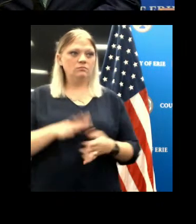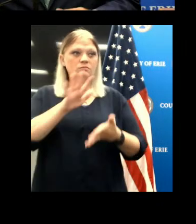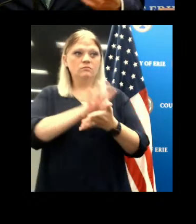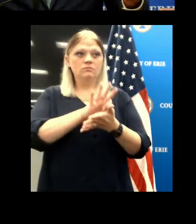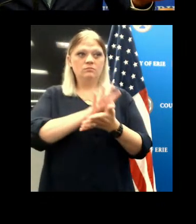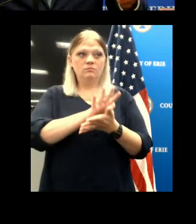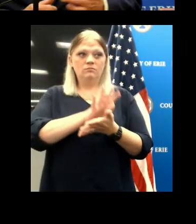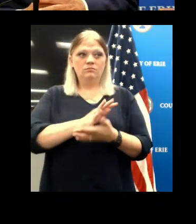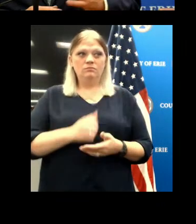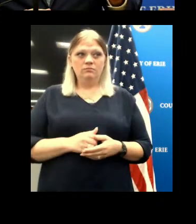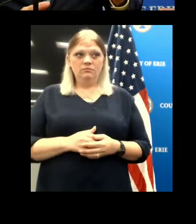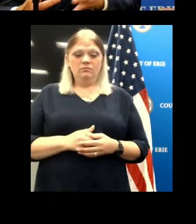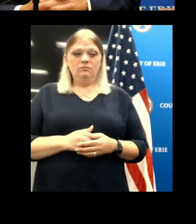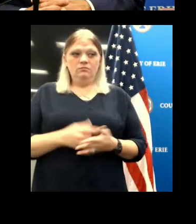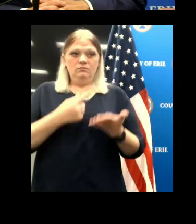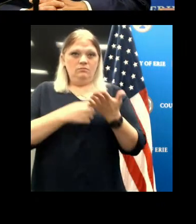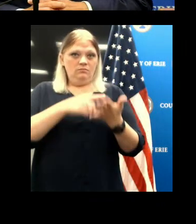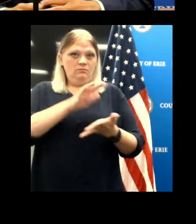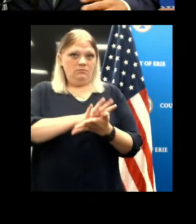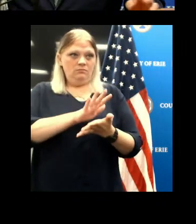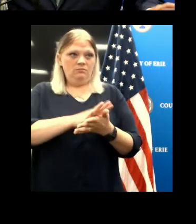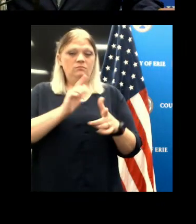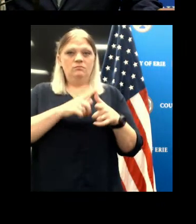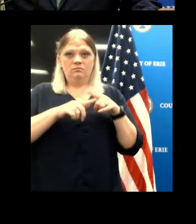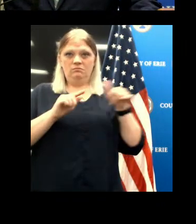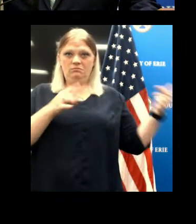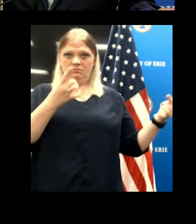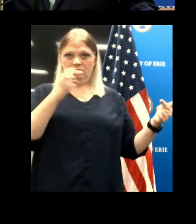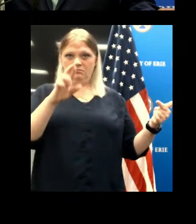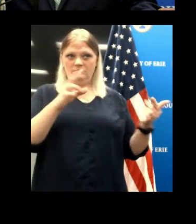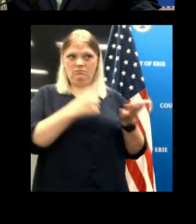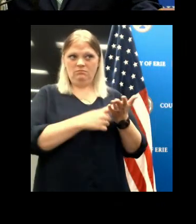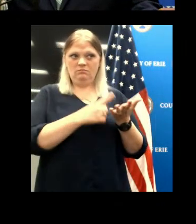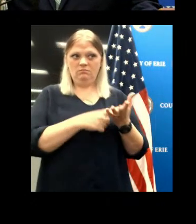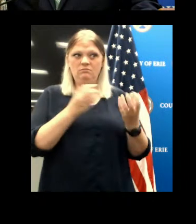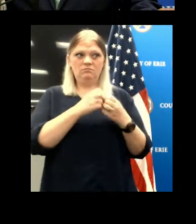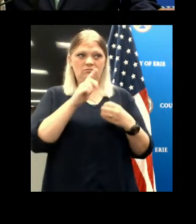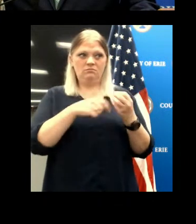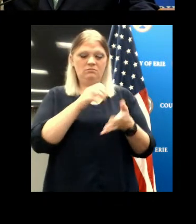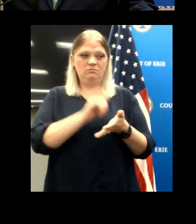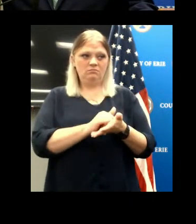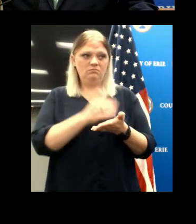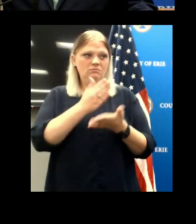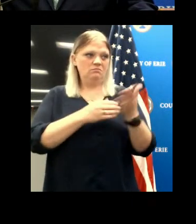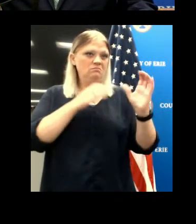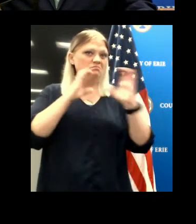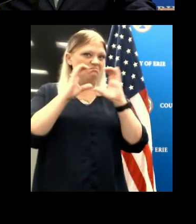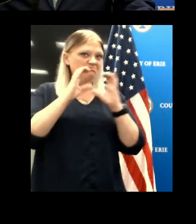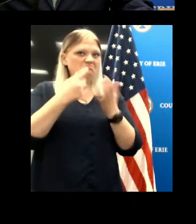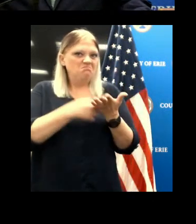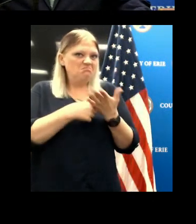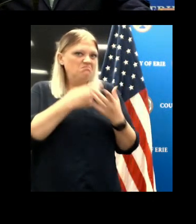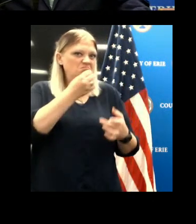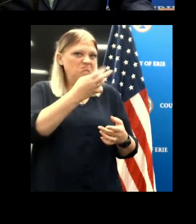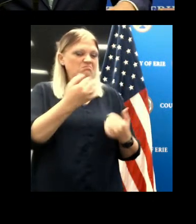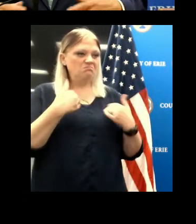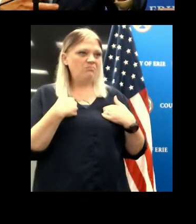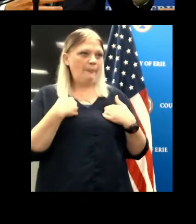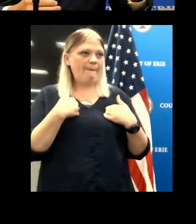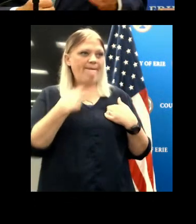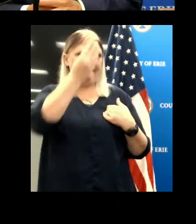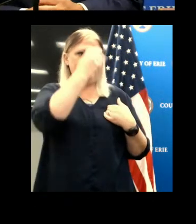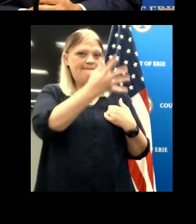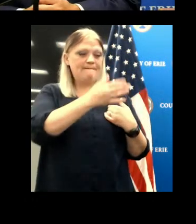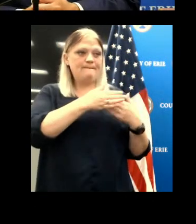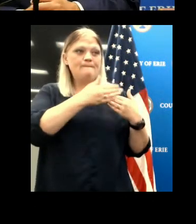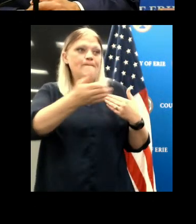Schools, talk about schools and then turn it over to Dr. Burstein to talk a little bit more about schools and some of the conversations she's had, and to let her move